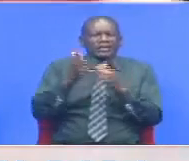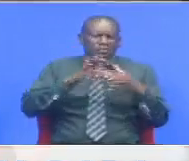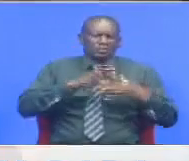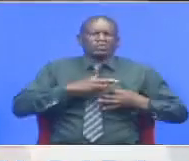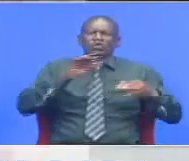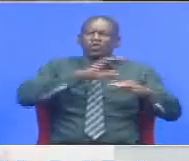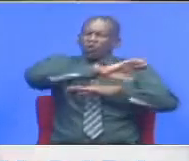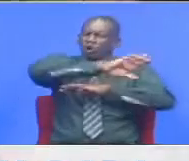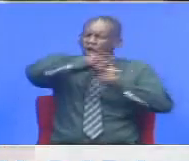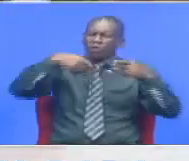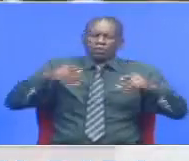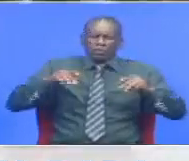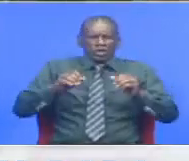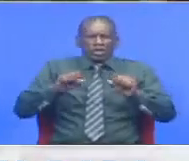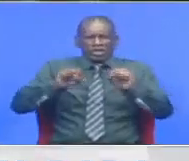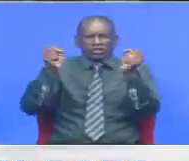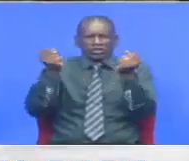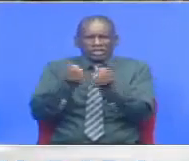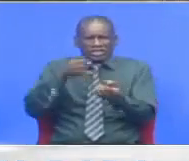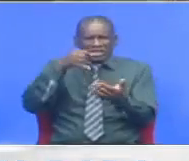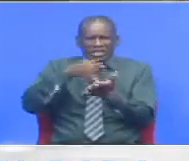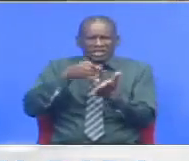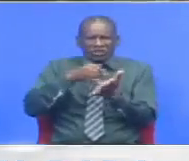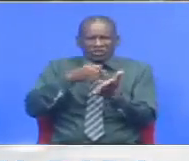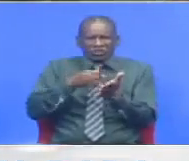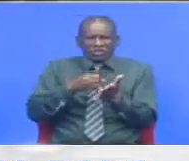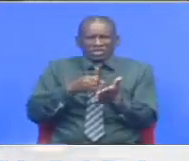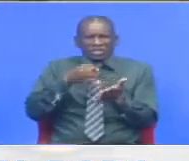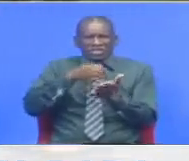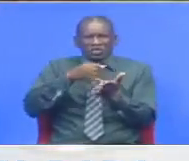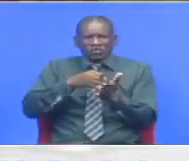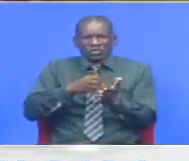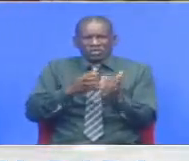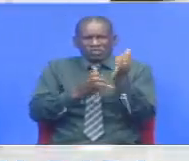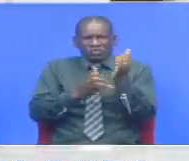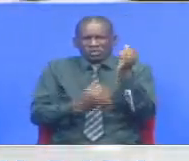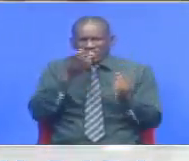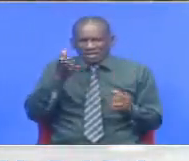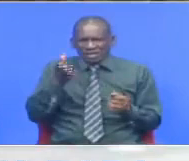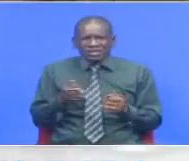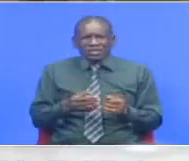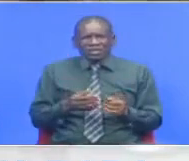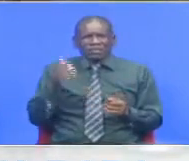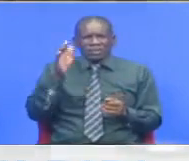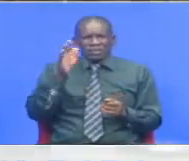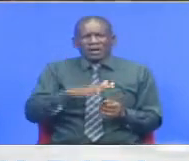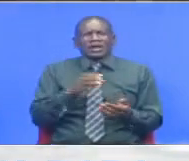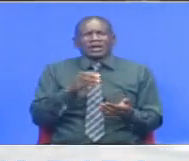society, including the less fortunate. Take a look. We'll be back.